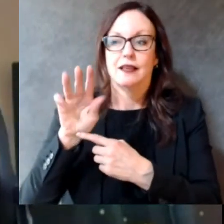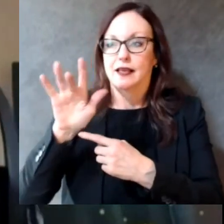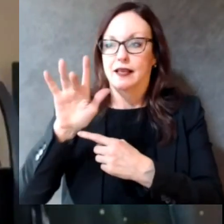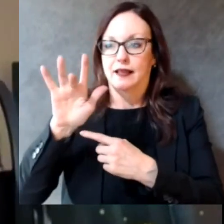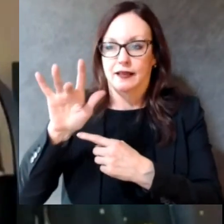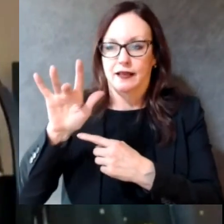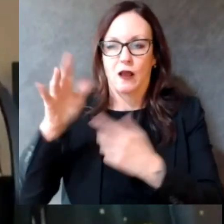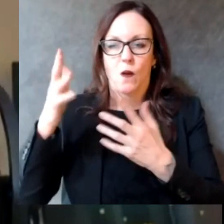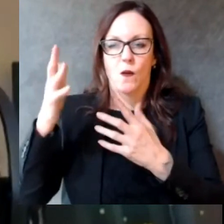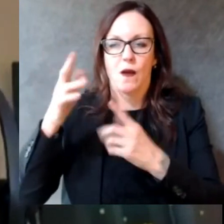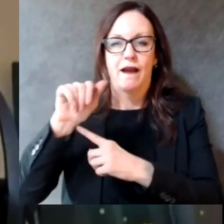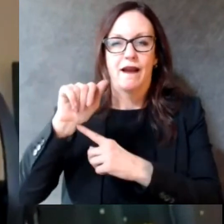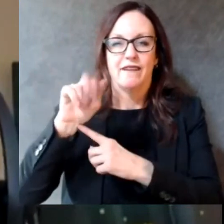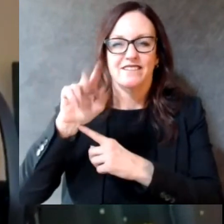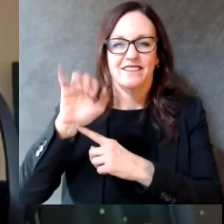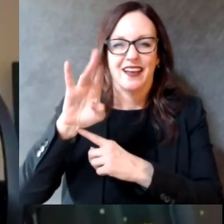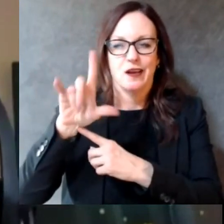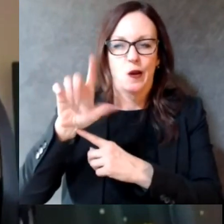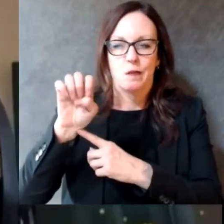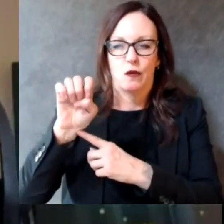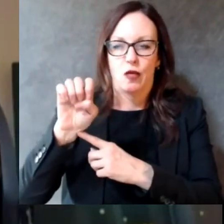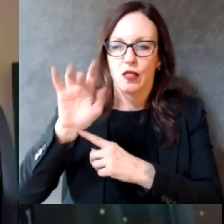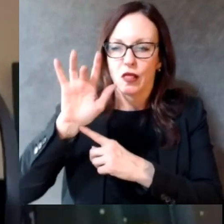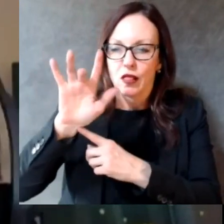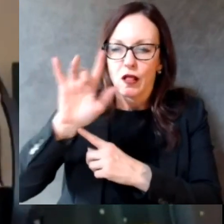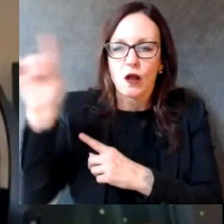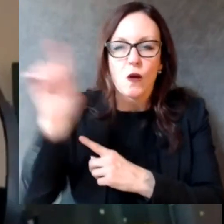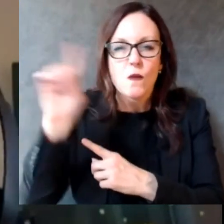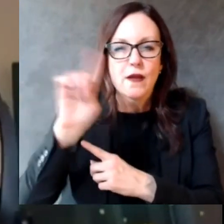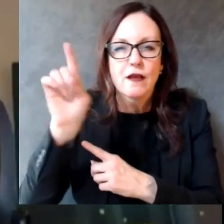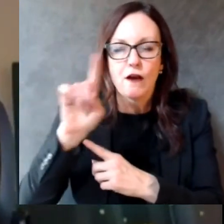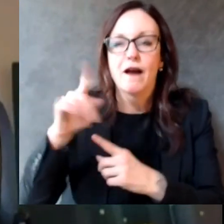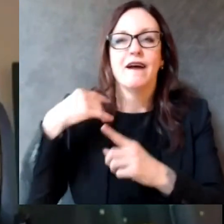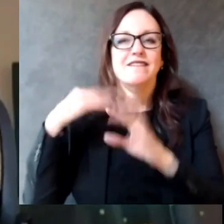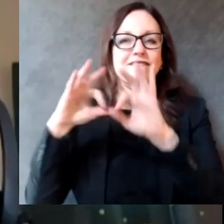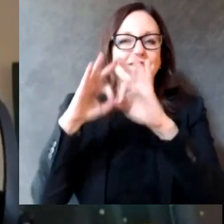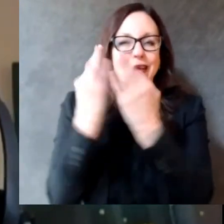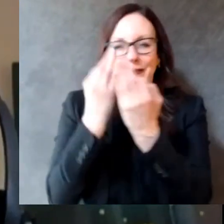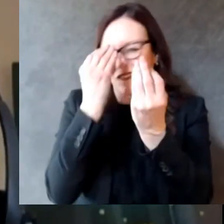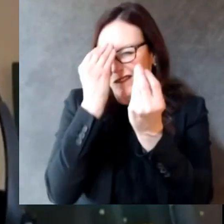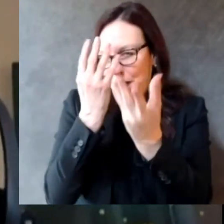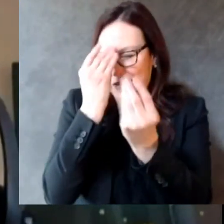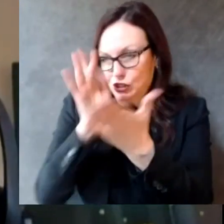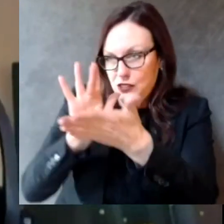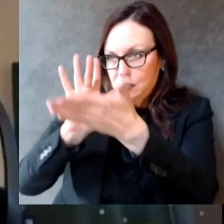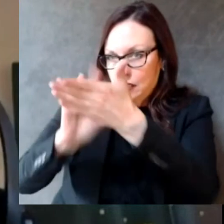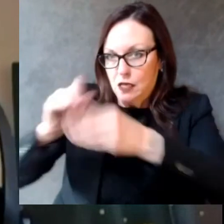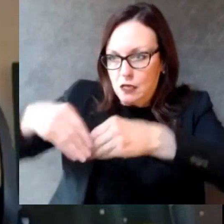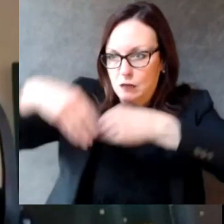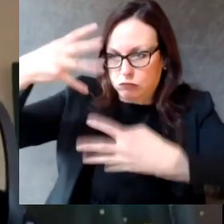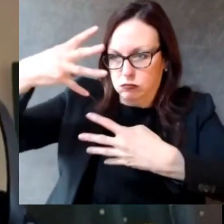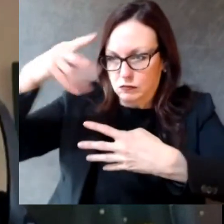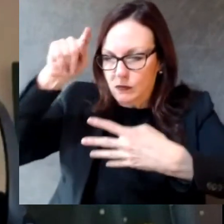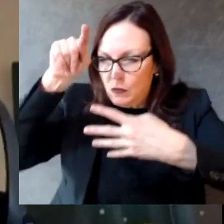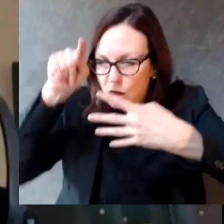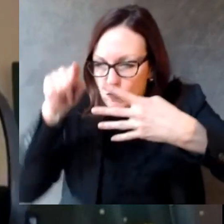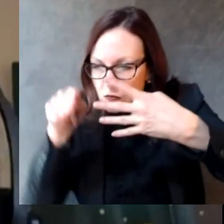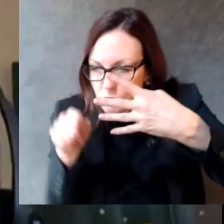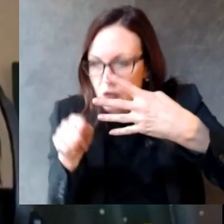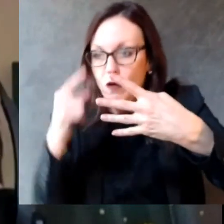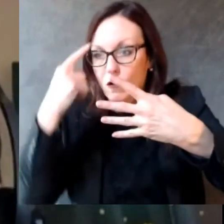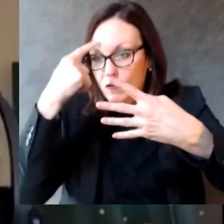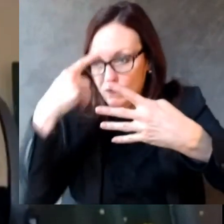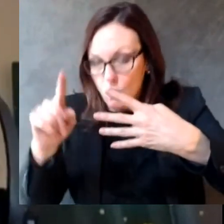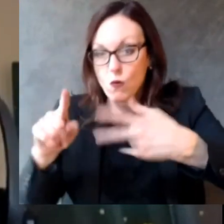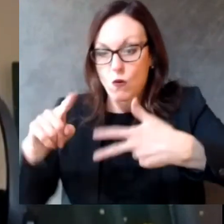where you would go make an appointment. So those are some of the logistical pieces about this. We're certainly preparing for it and we'll